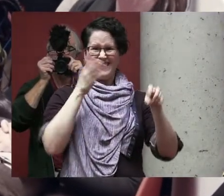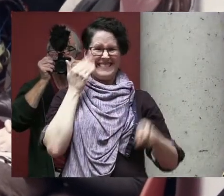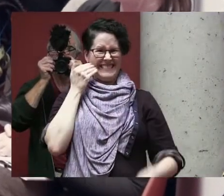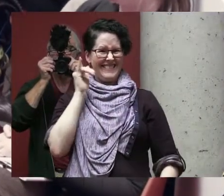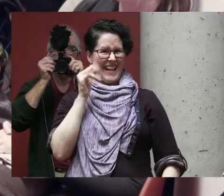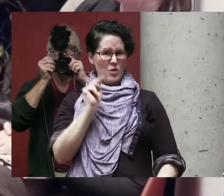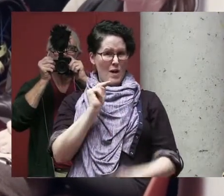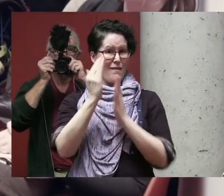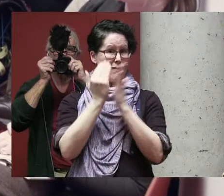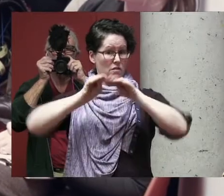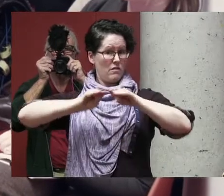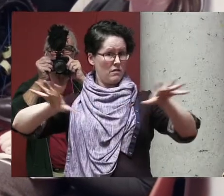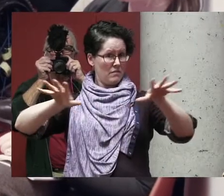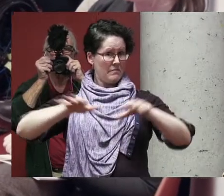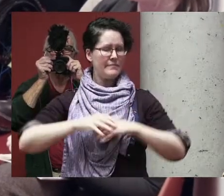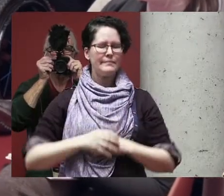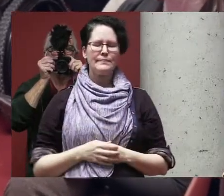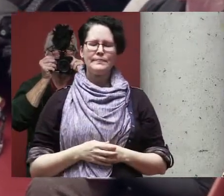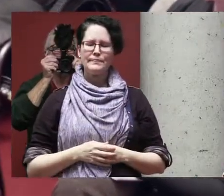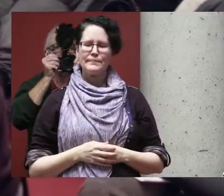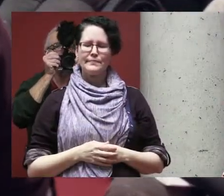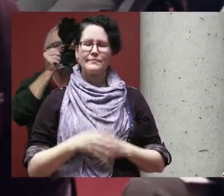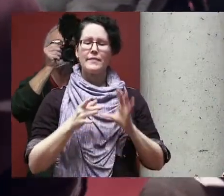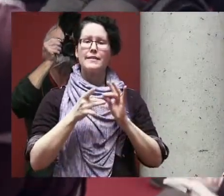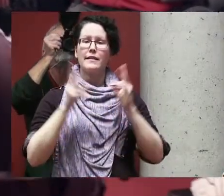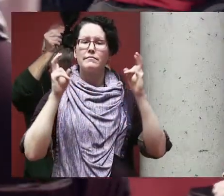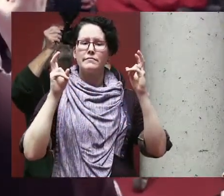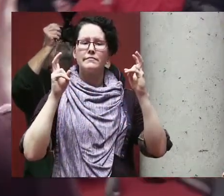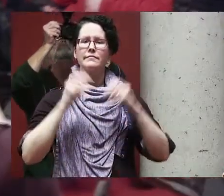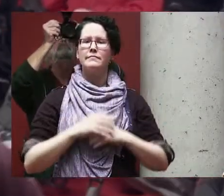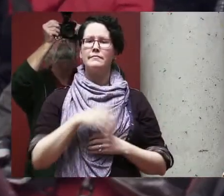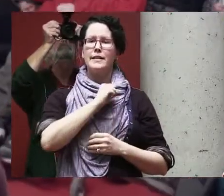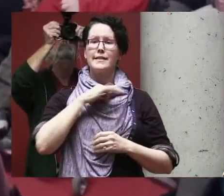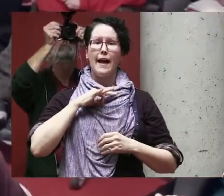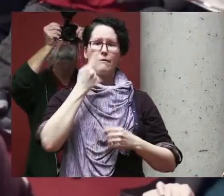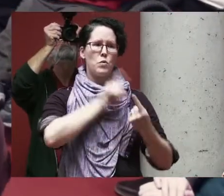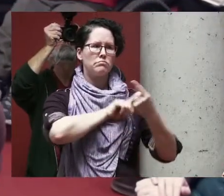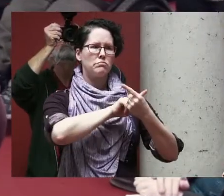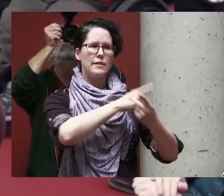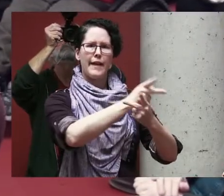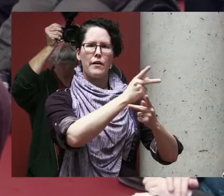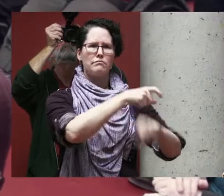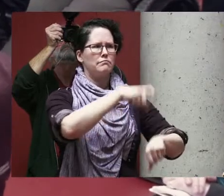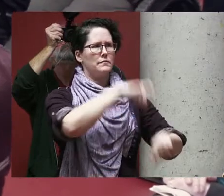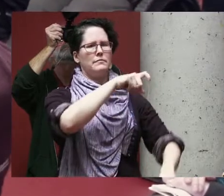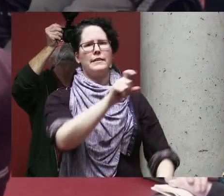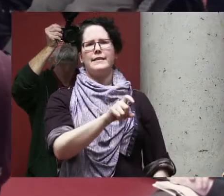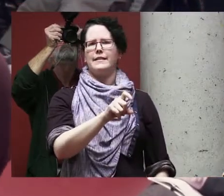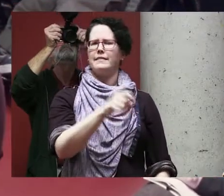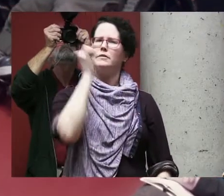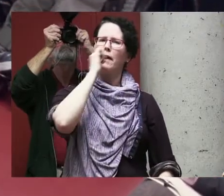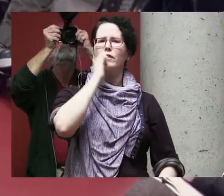states, increasing staff at the point of care is needed immediately to assist with activities of daily